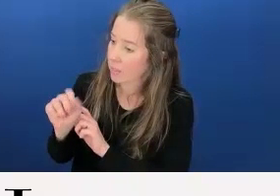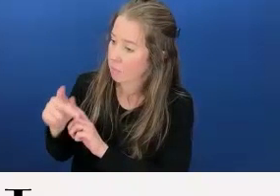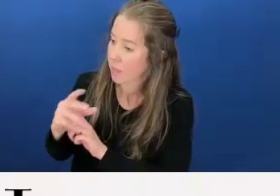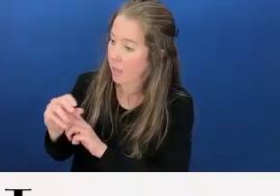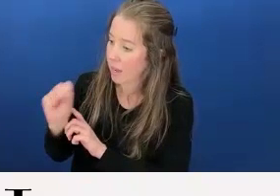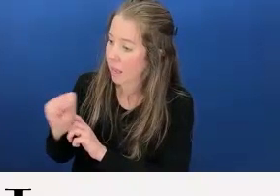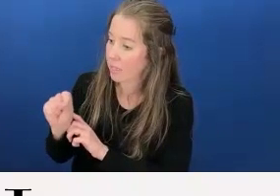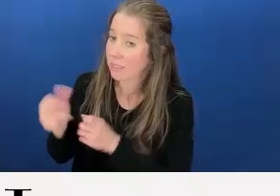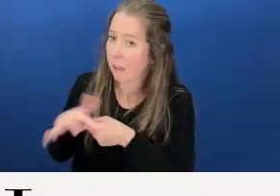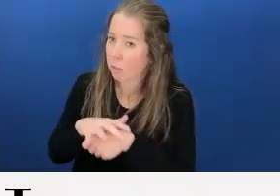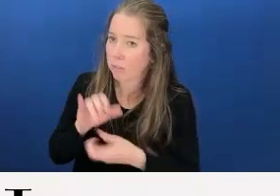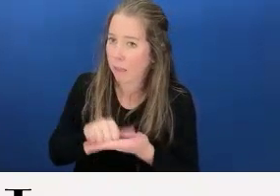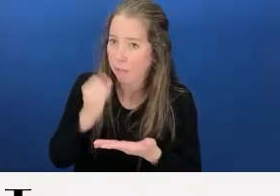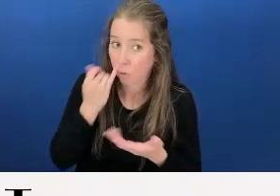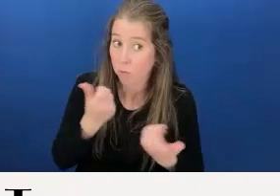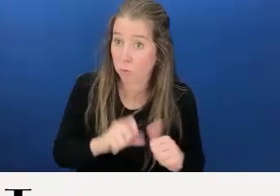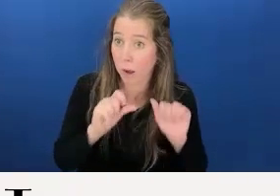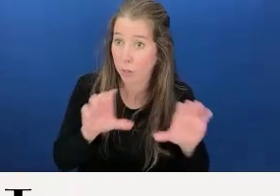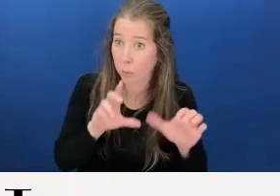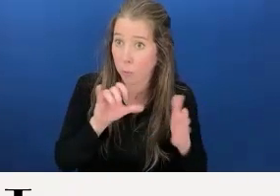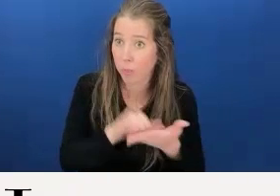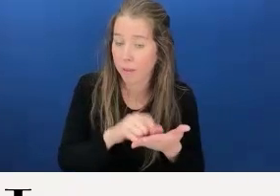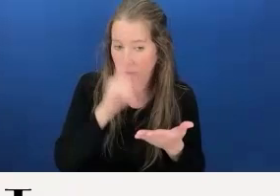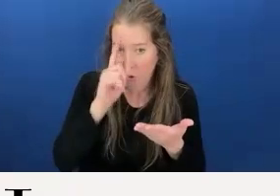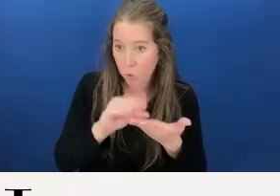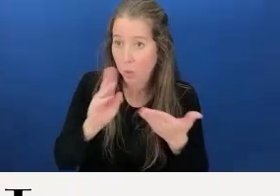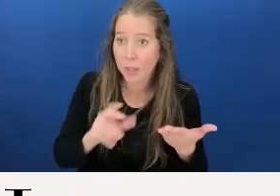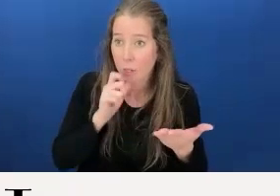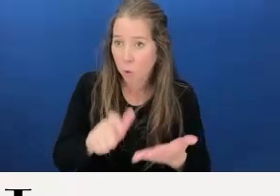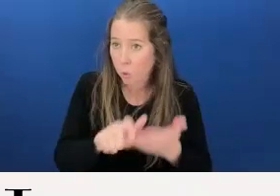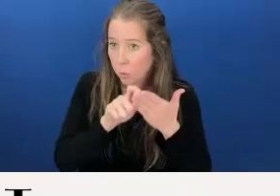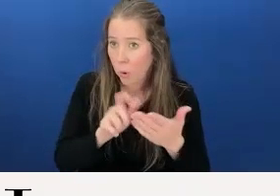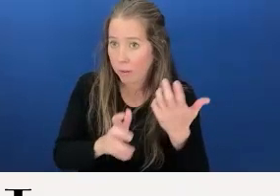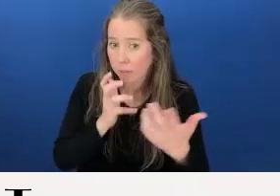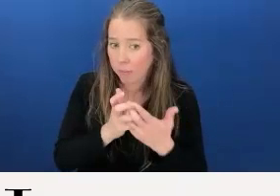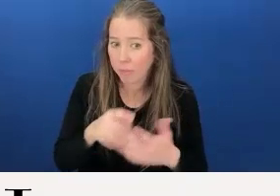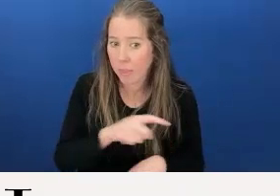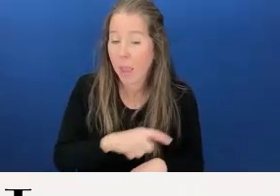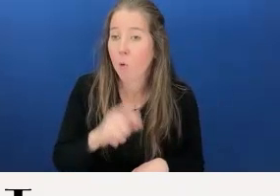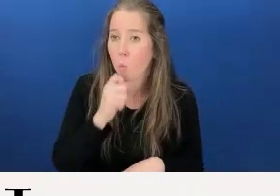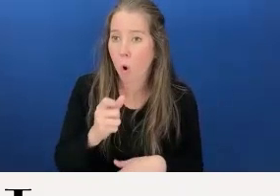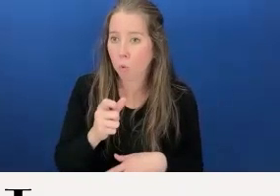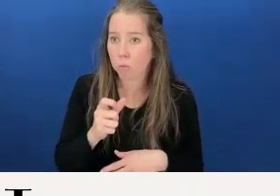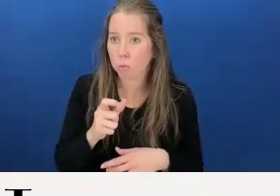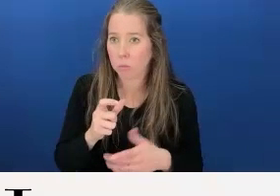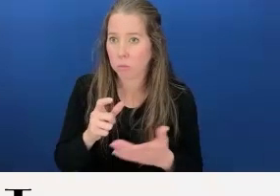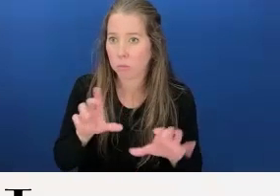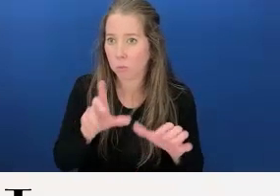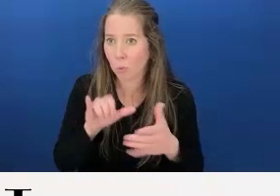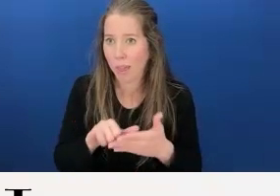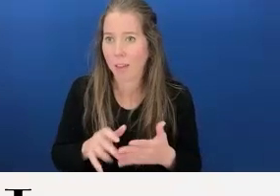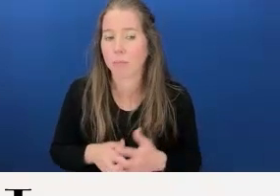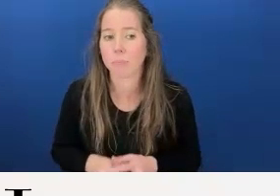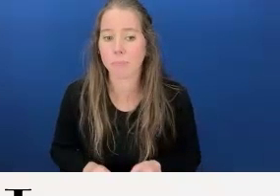their services for students who don't require accommodations, they won't remediate that content.